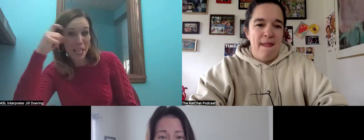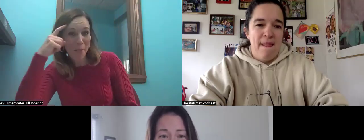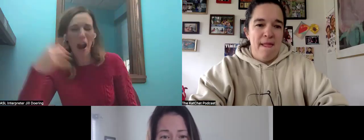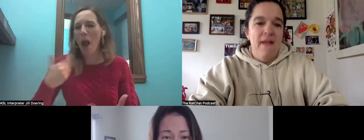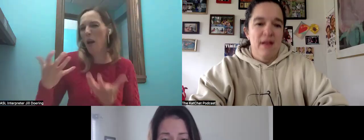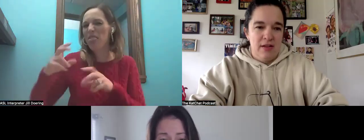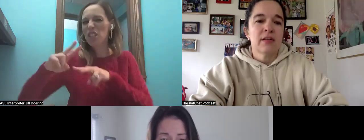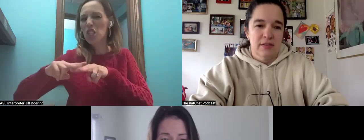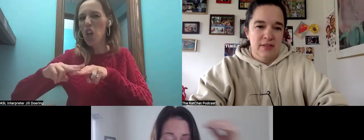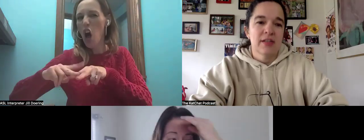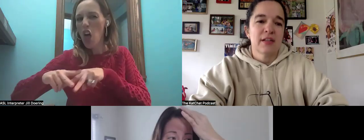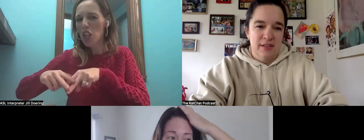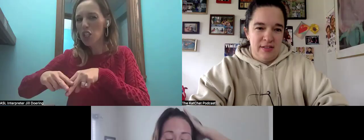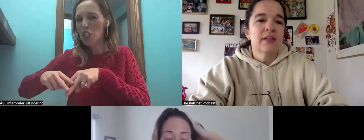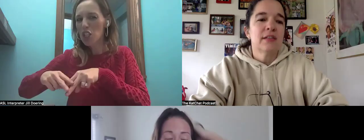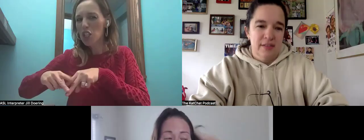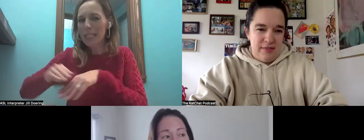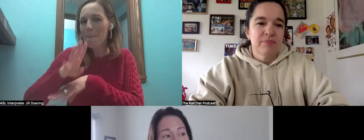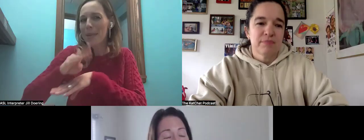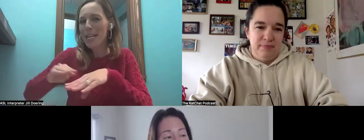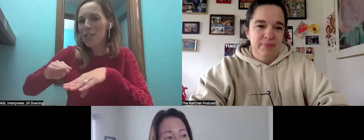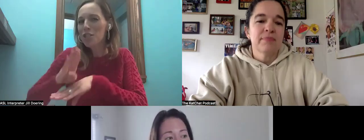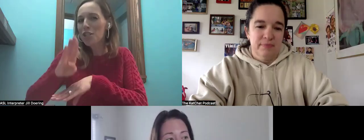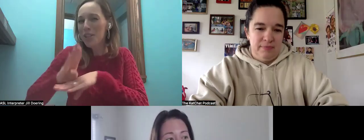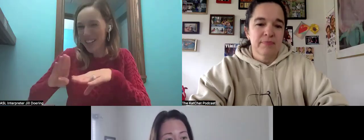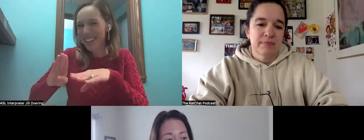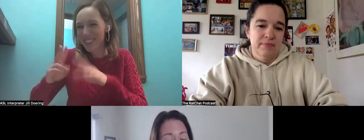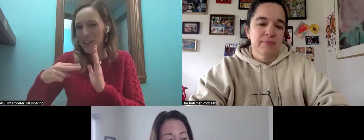reads, salty beach reads. And so but